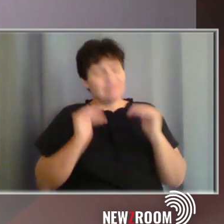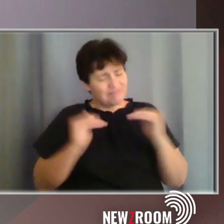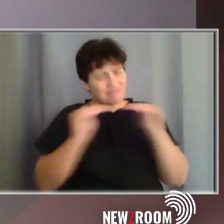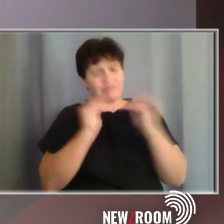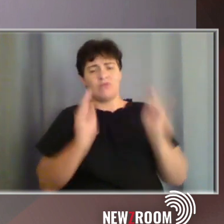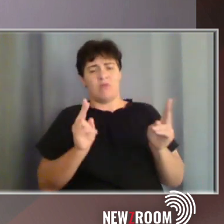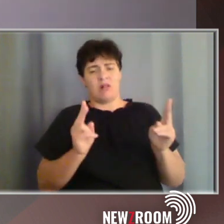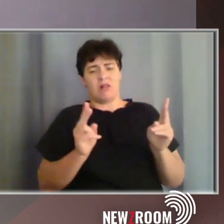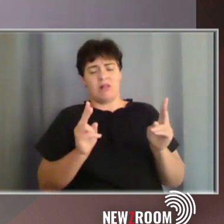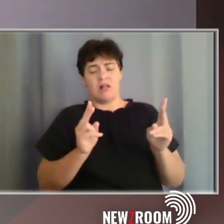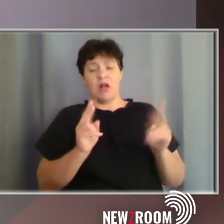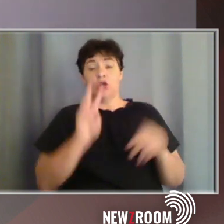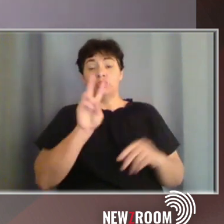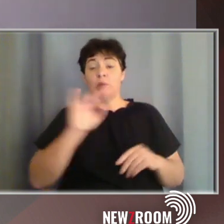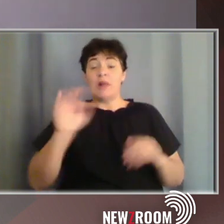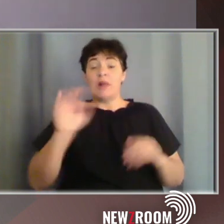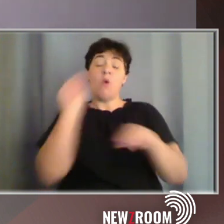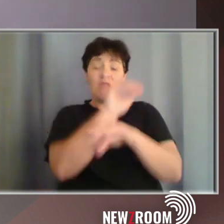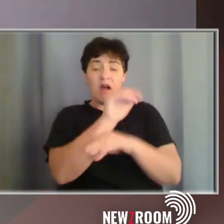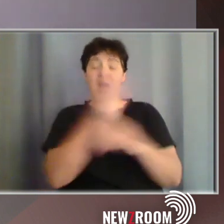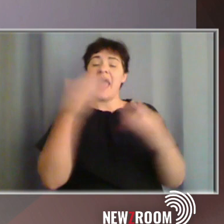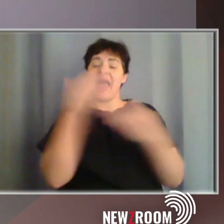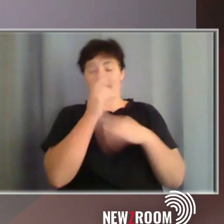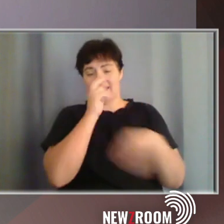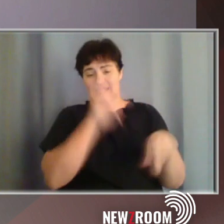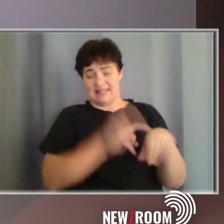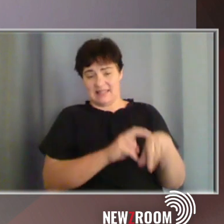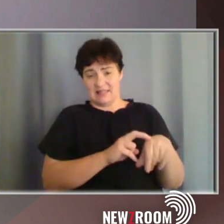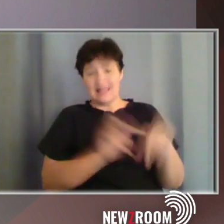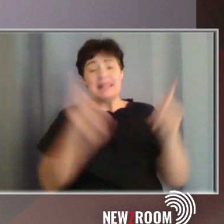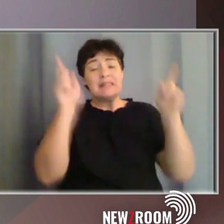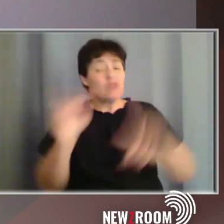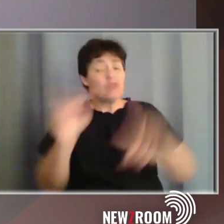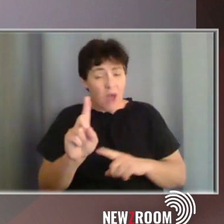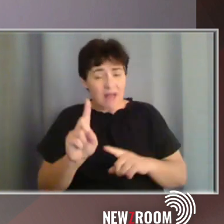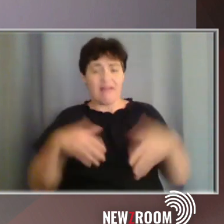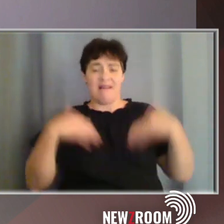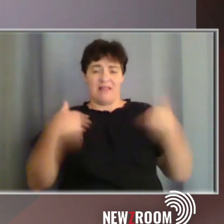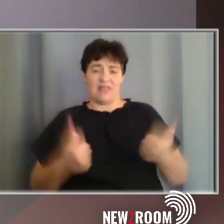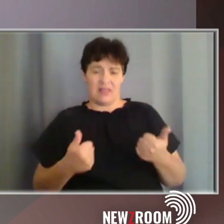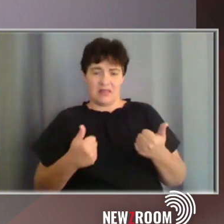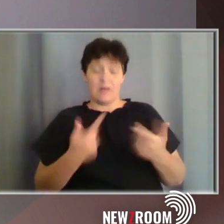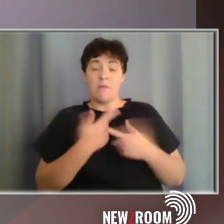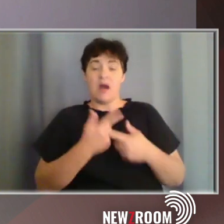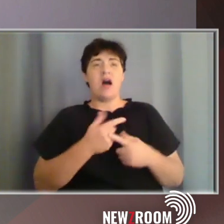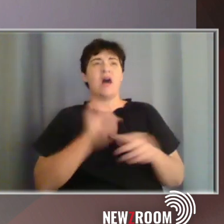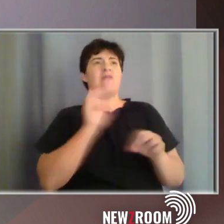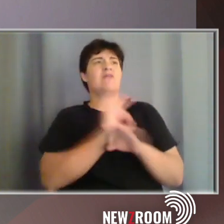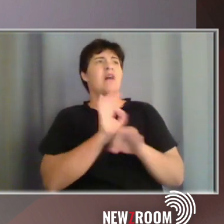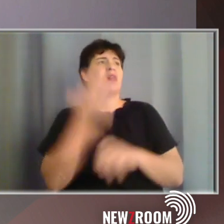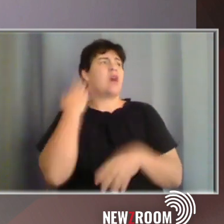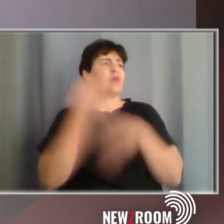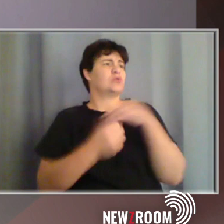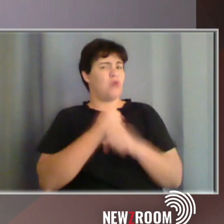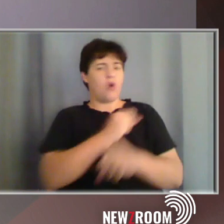people who need access, especially when it comes to health. I mean, my father was in hospital last year, and